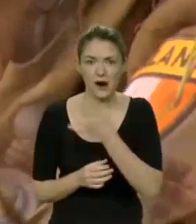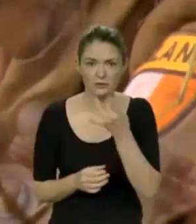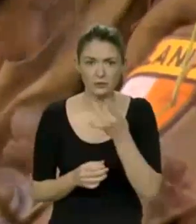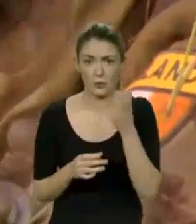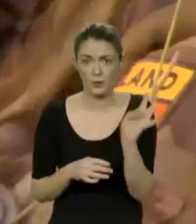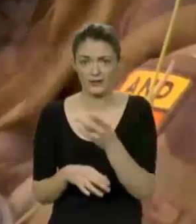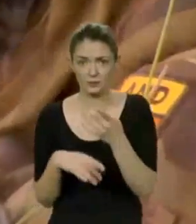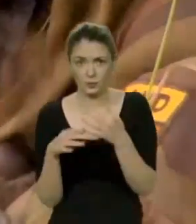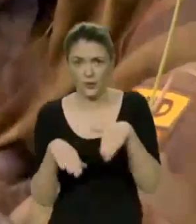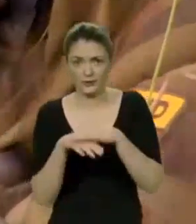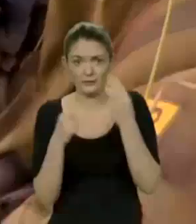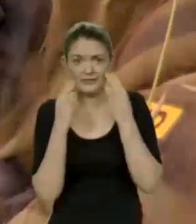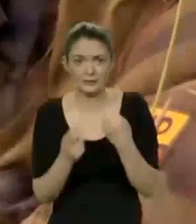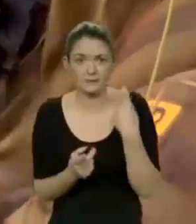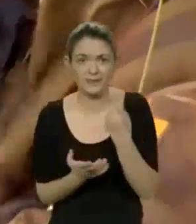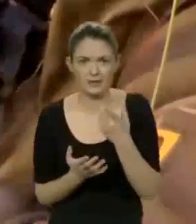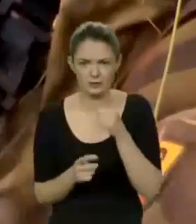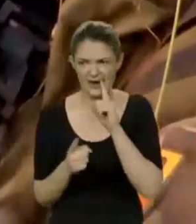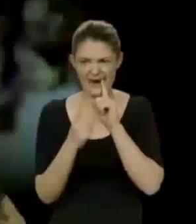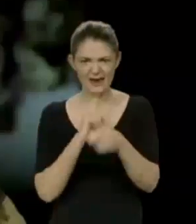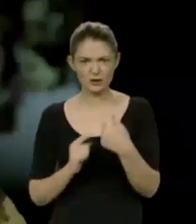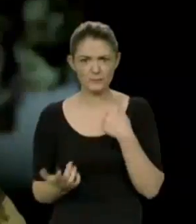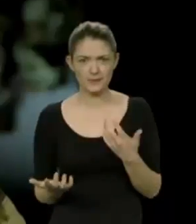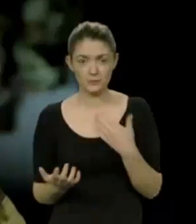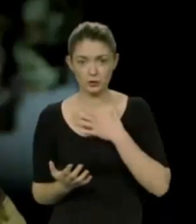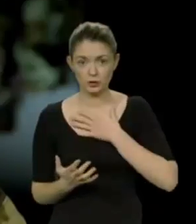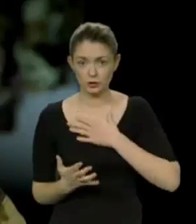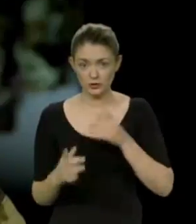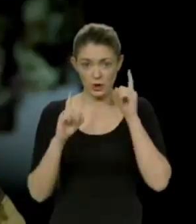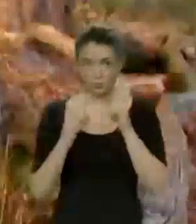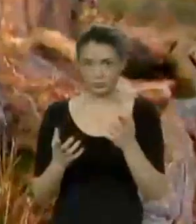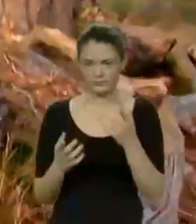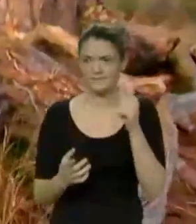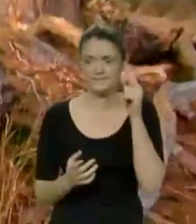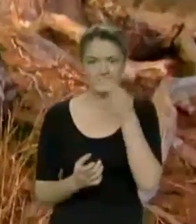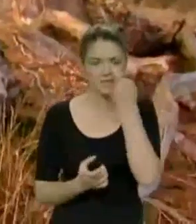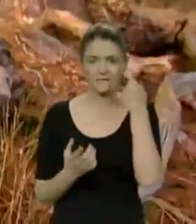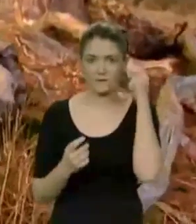needed to be, and she just answered me back. It was just, I don't know, a second of madness.